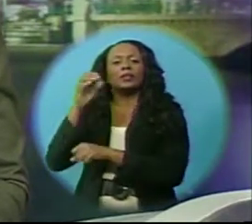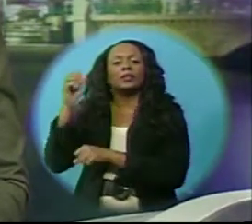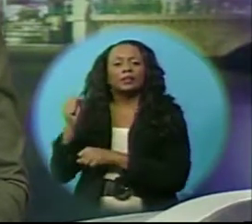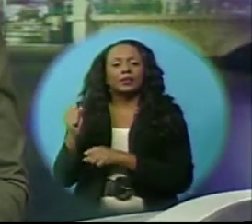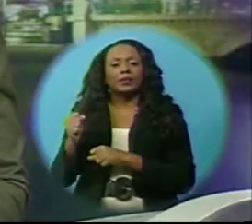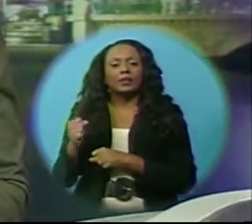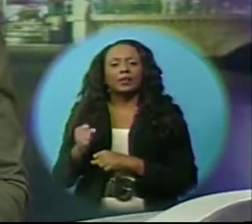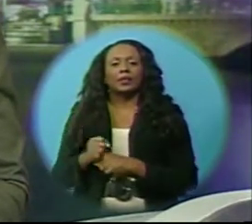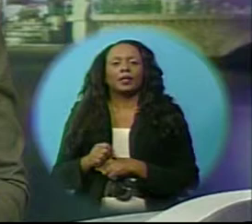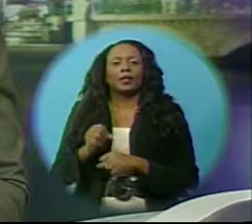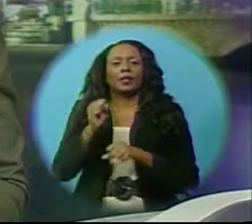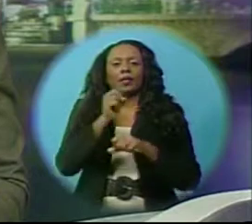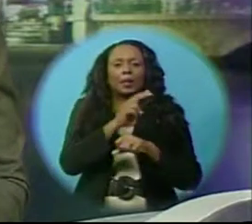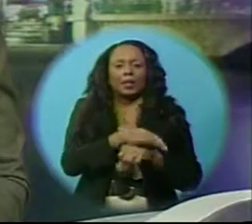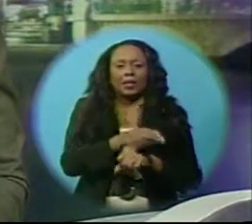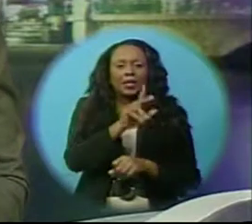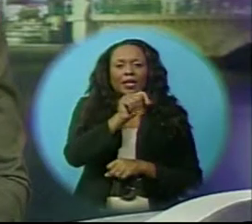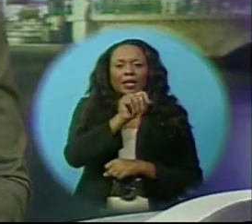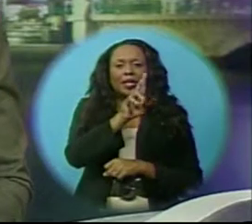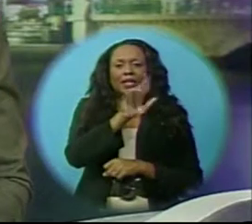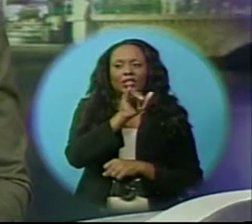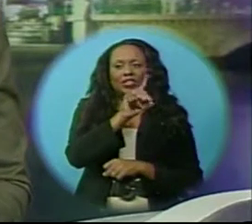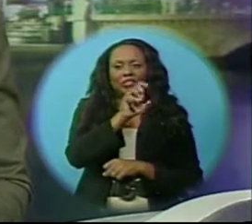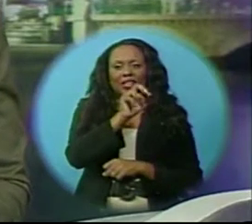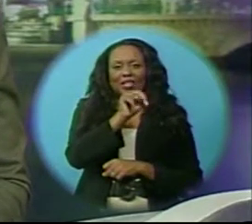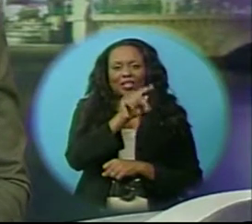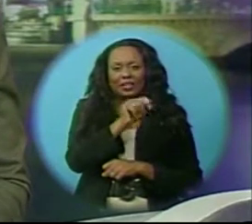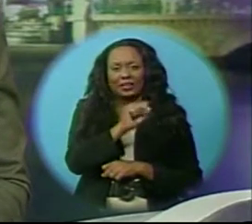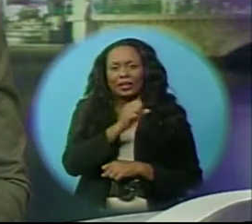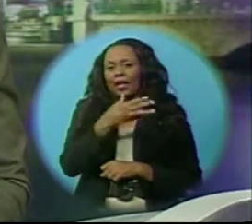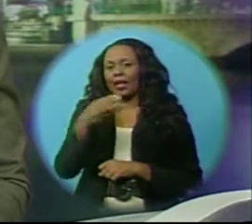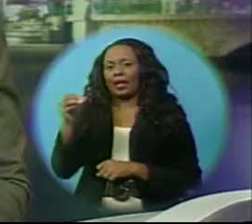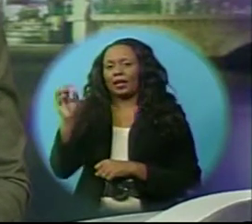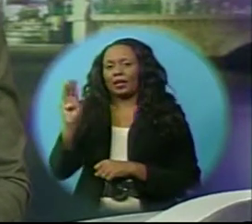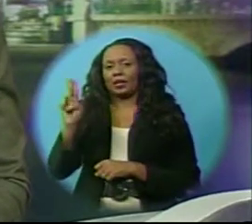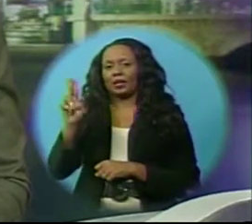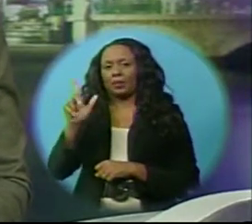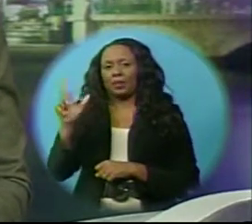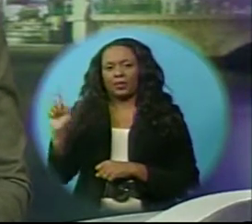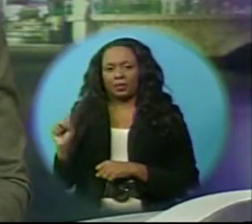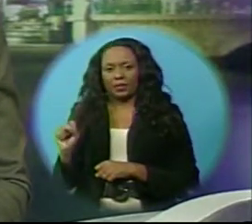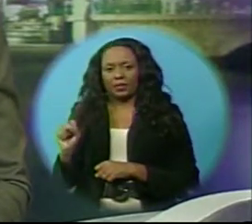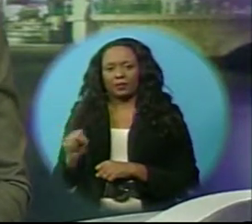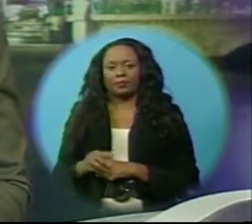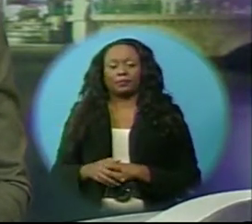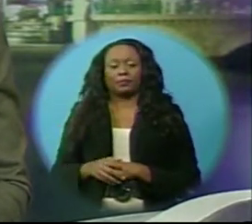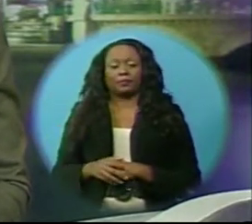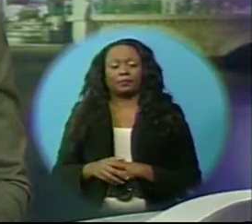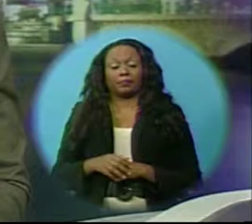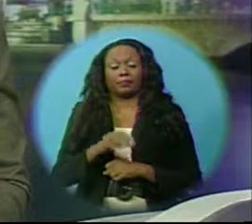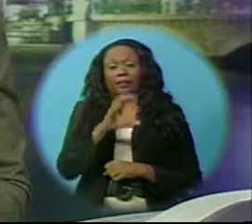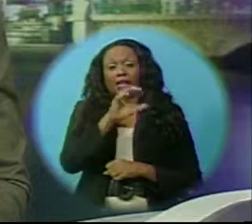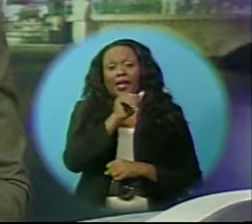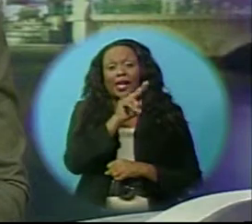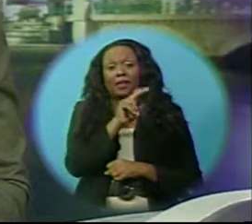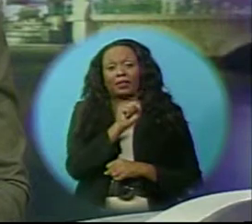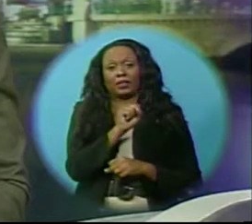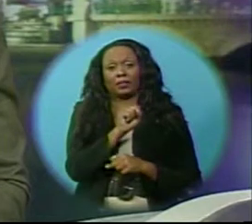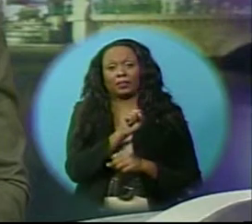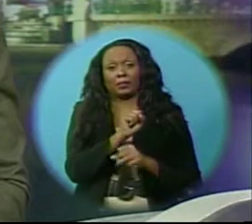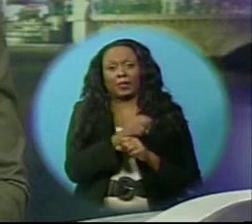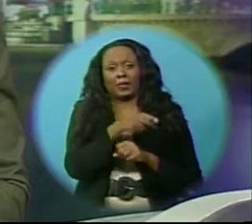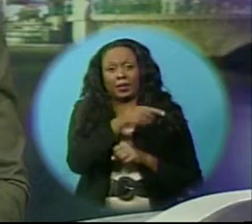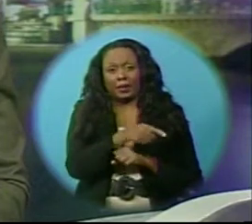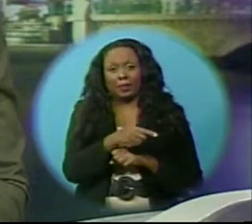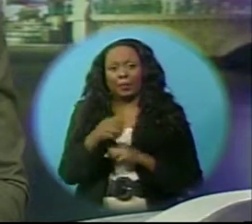registered wins against Combined Schools Tridents and Burger King Clapham Bulls respectively. Now, incidentally, both the Cavs and the Warriors